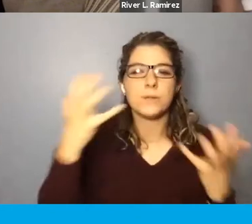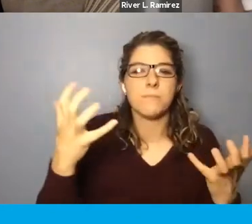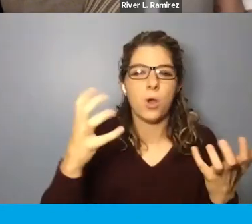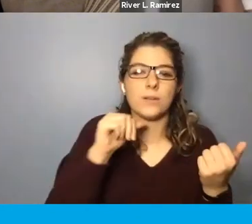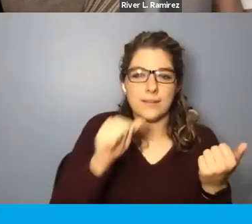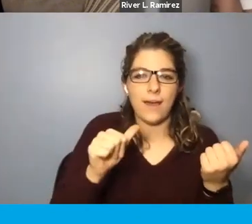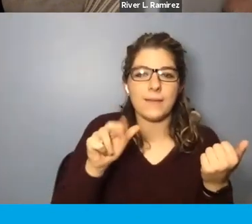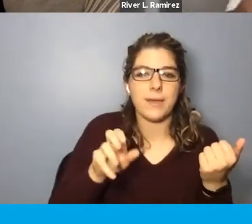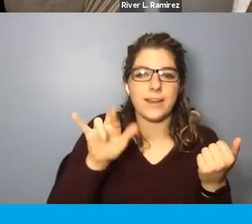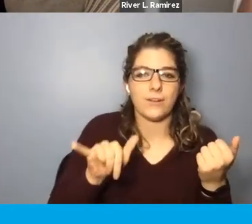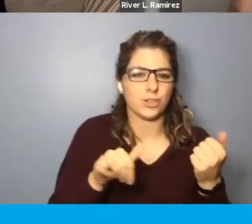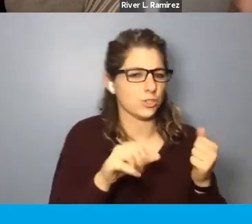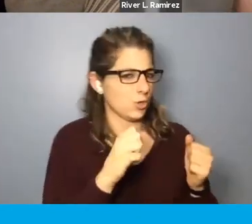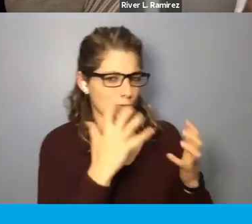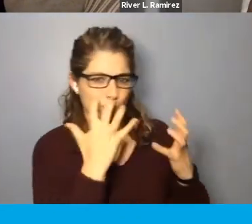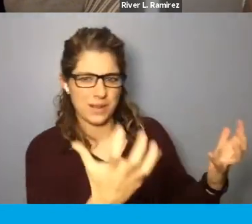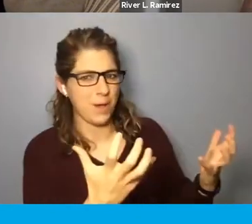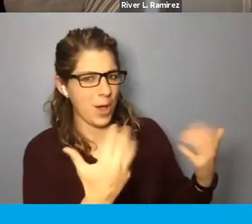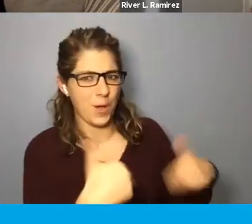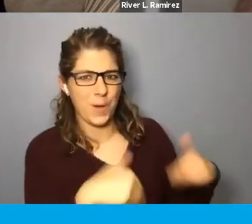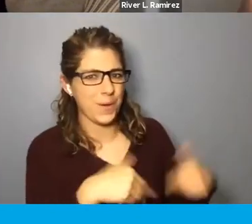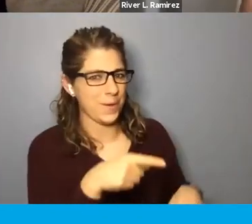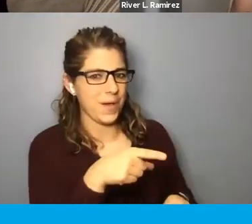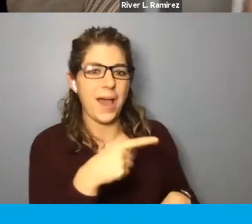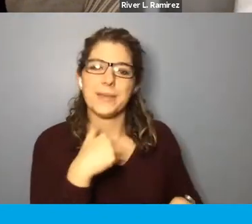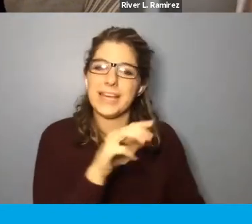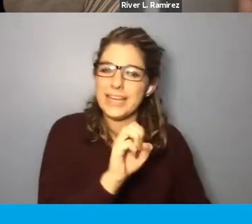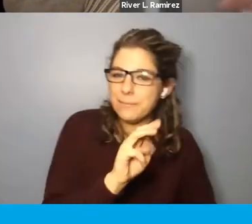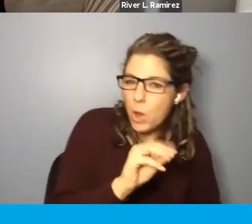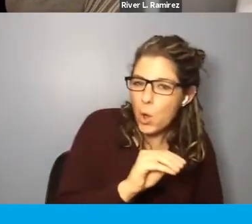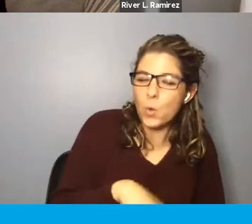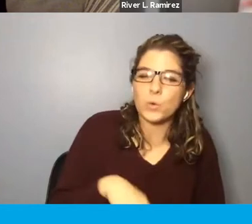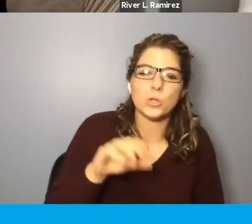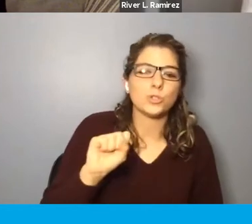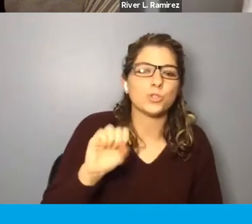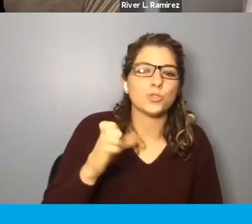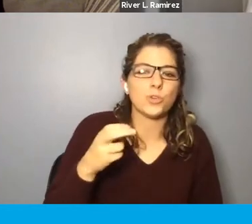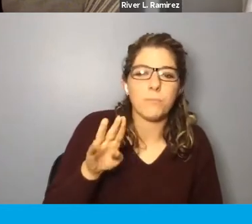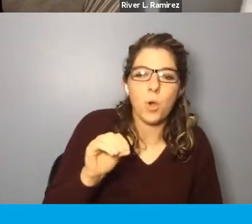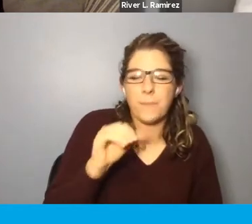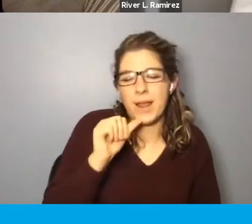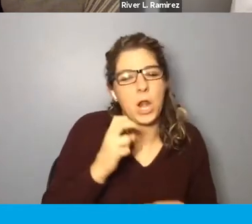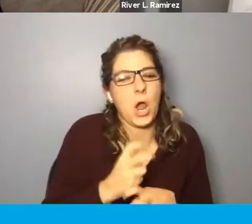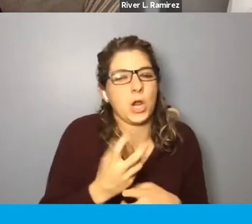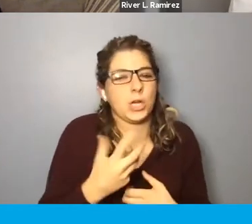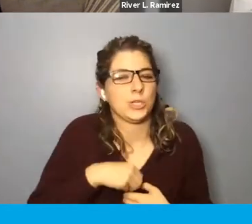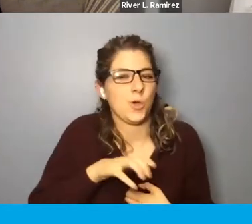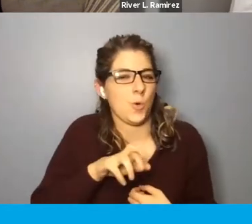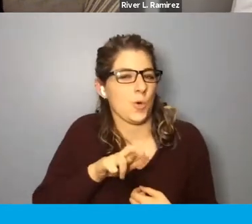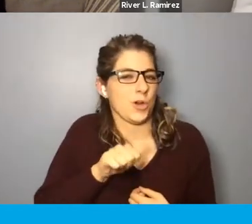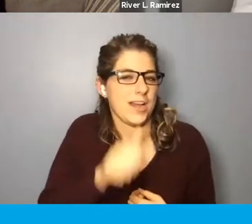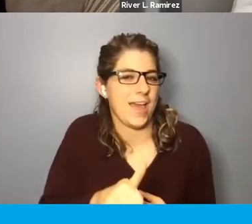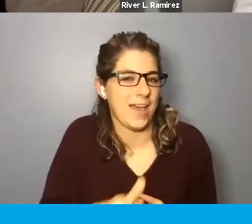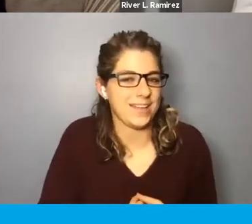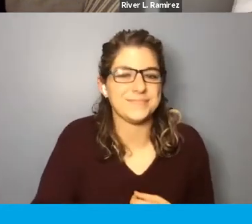non-binary. You're so screamo. I'm emo and screamo. I'm not hardcore. Okay, right. Thank you for that.